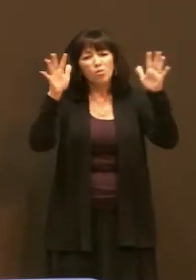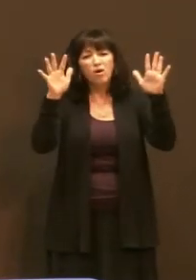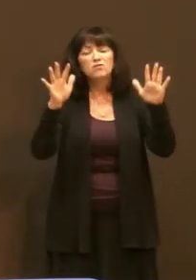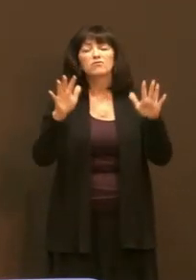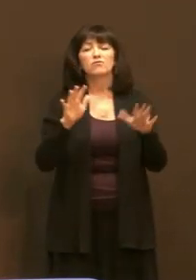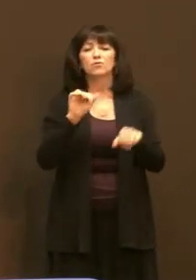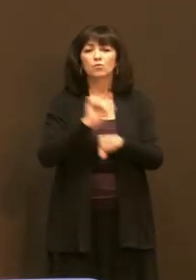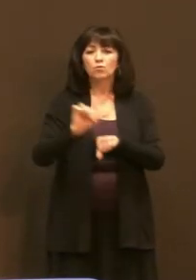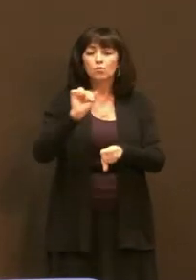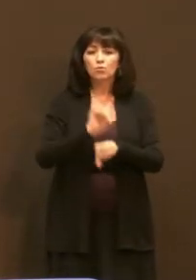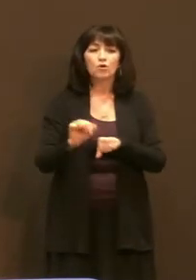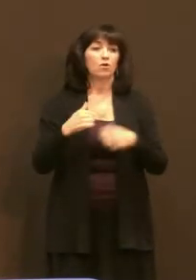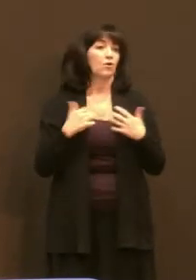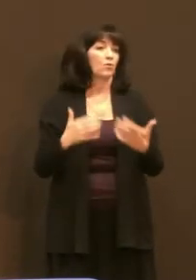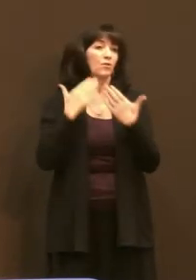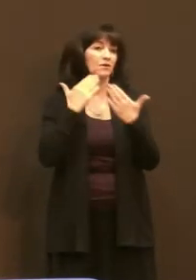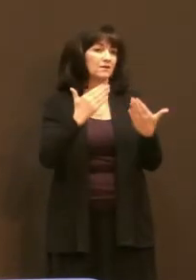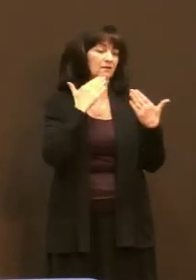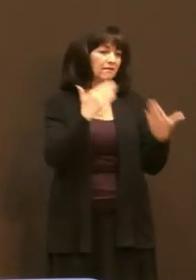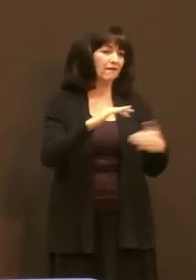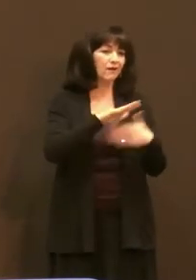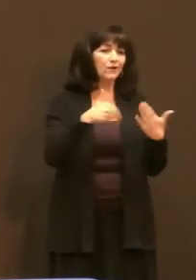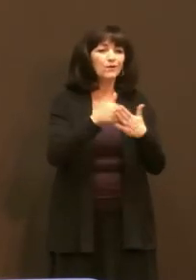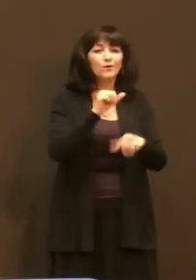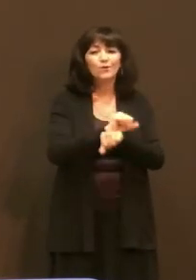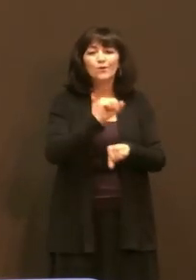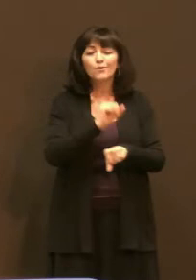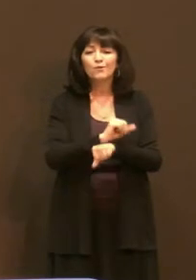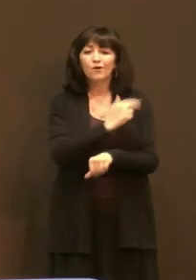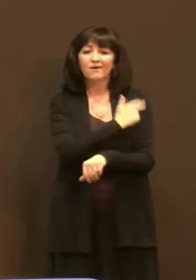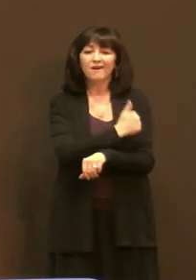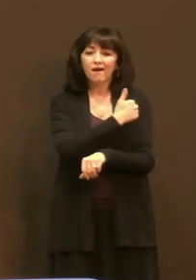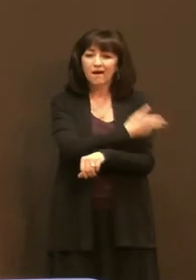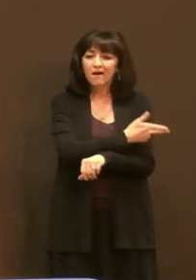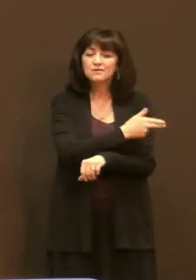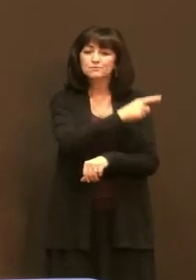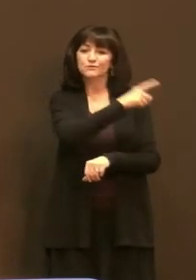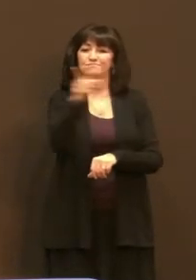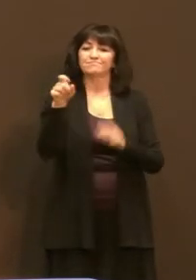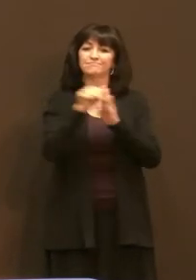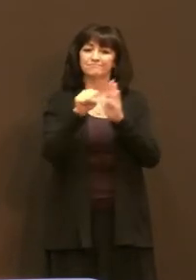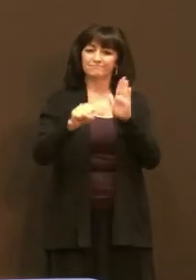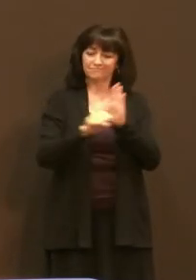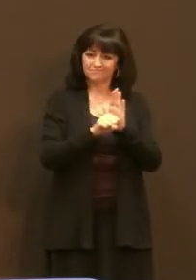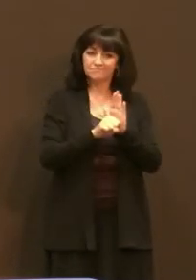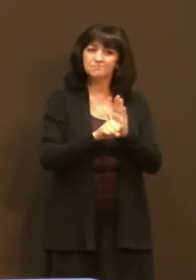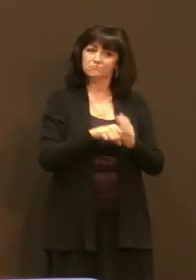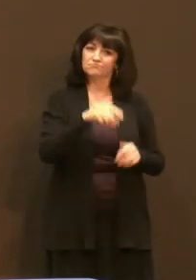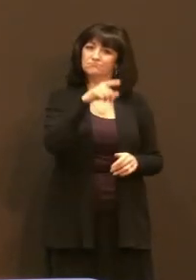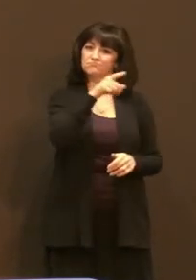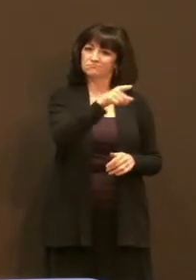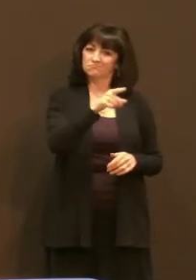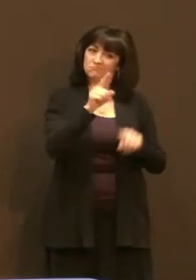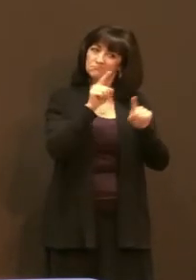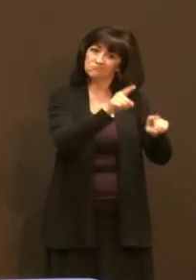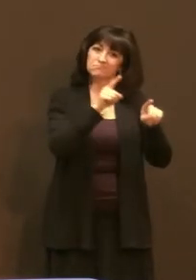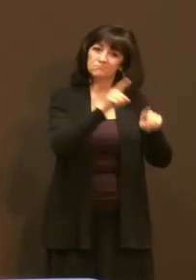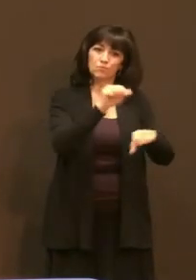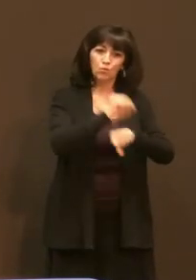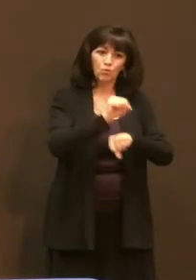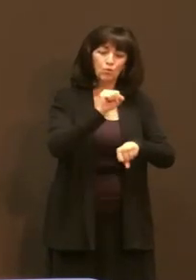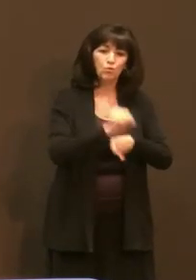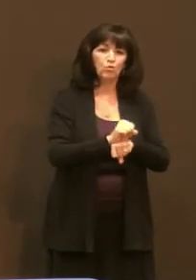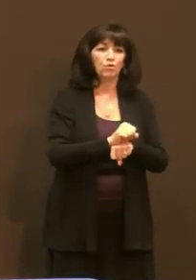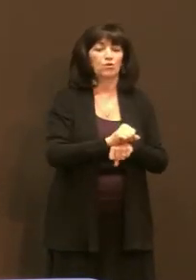healthcare workers, all the workers at hospitals across our state for being on the front lines and treating